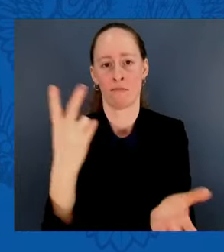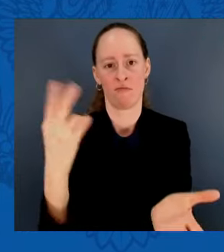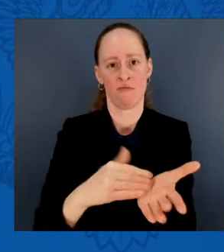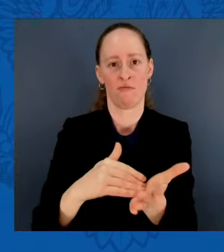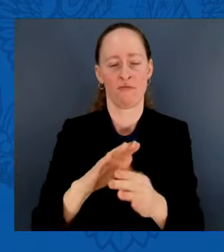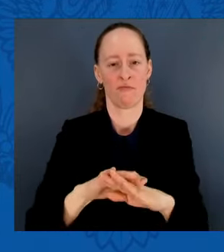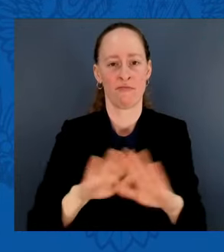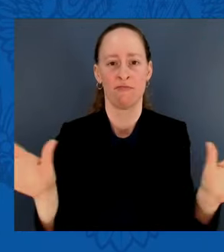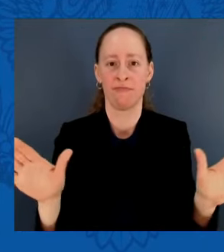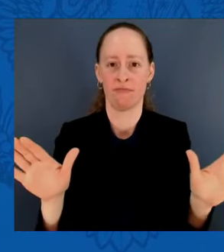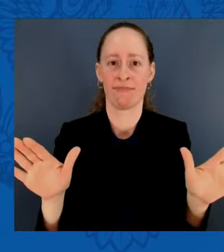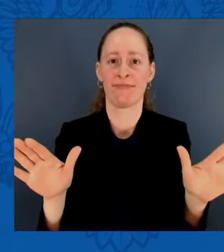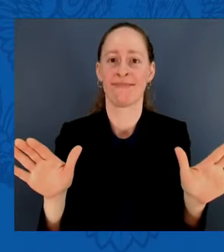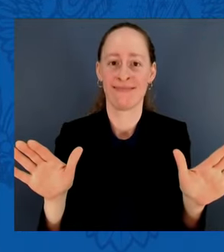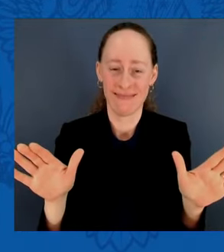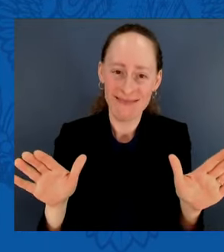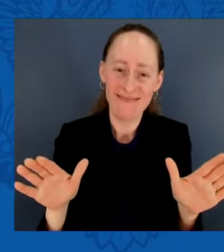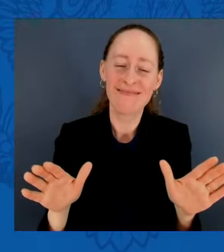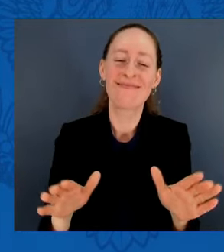Folks,